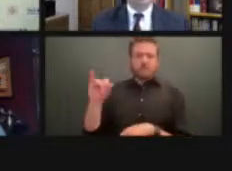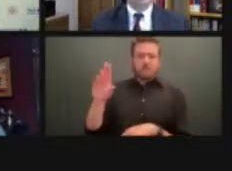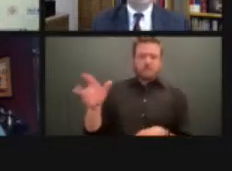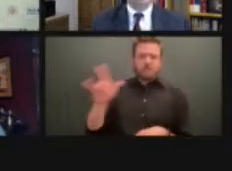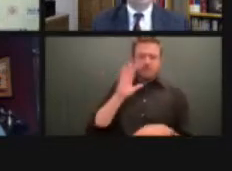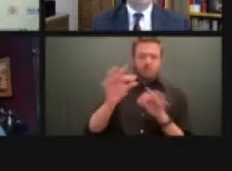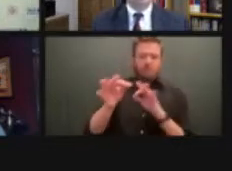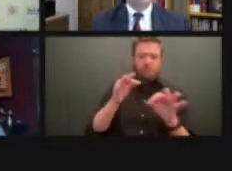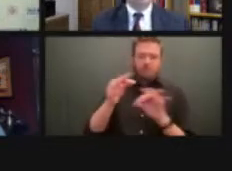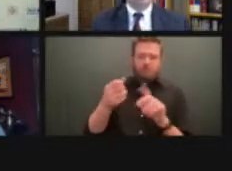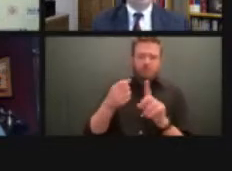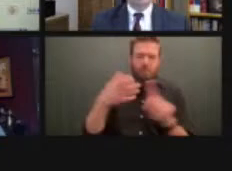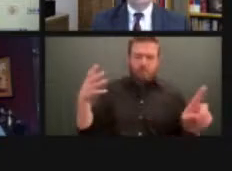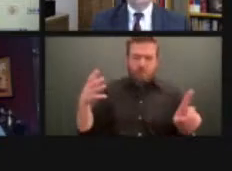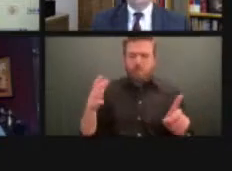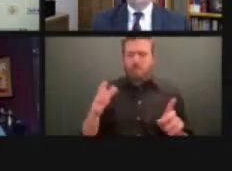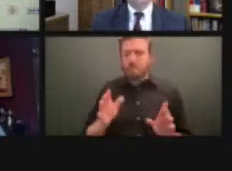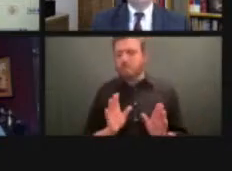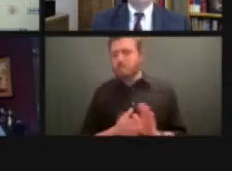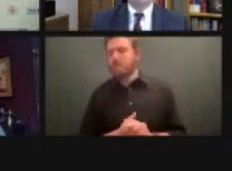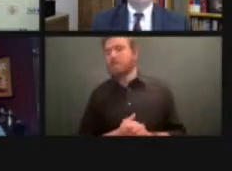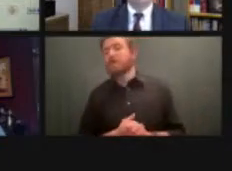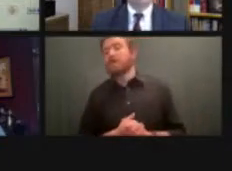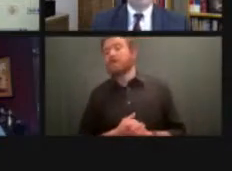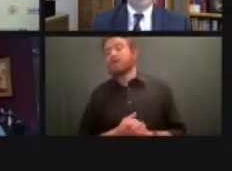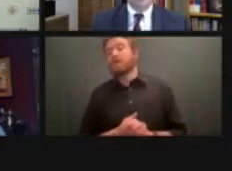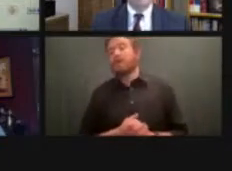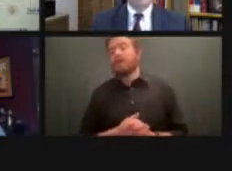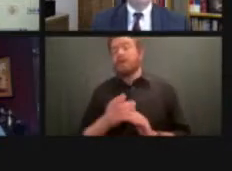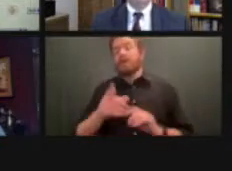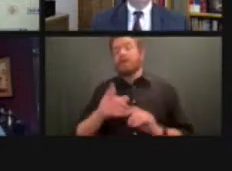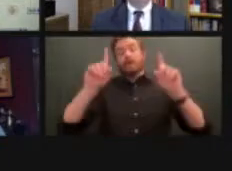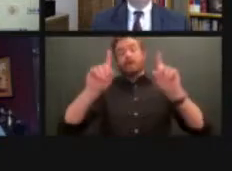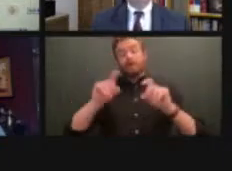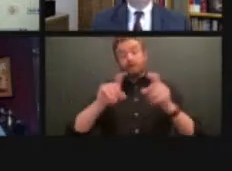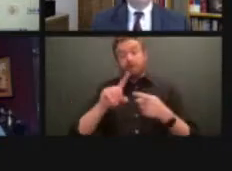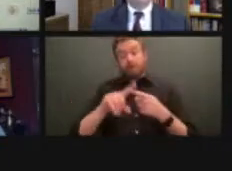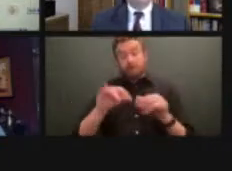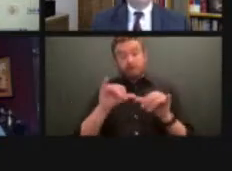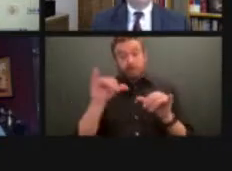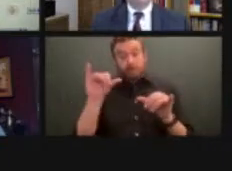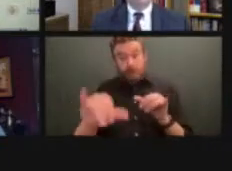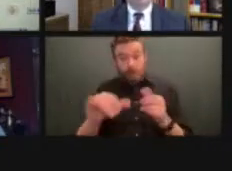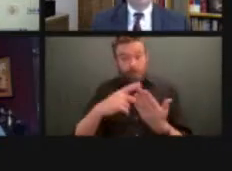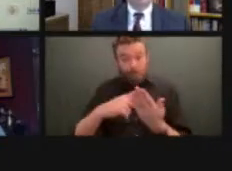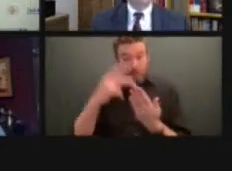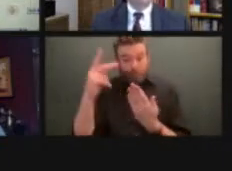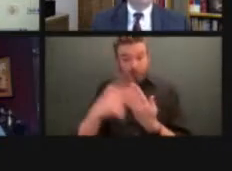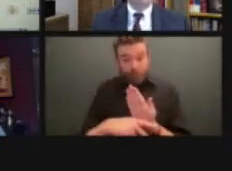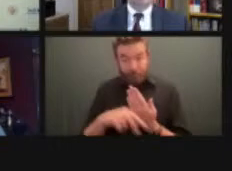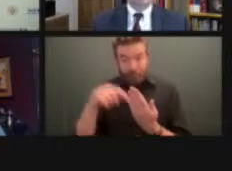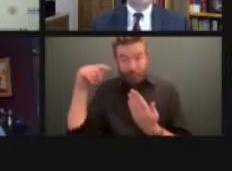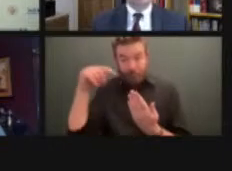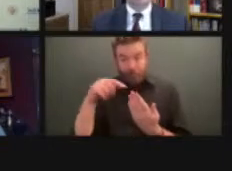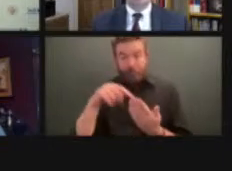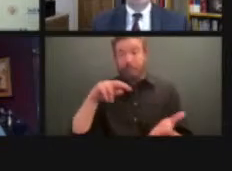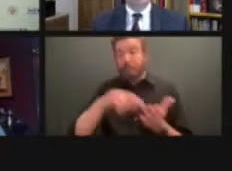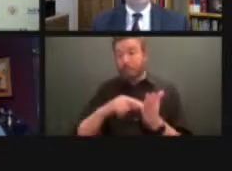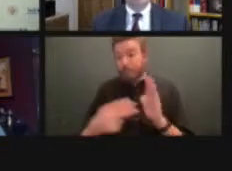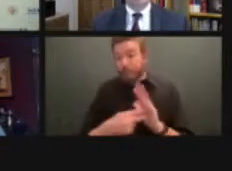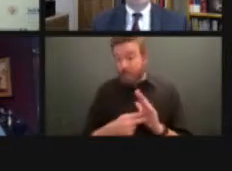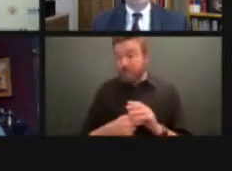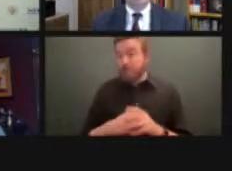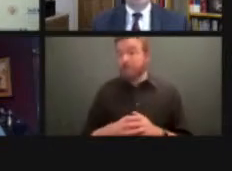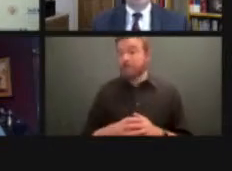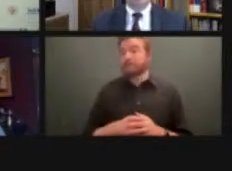view. Test to stay pulls together contact tracing and testing to allow